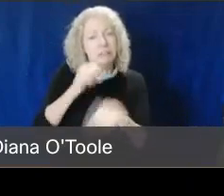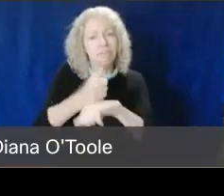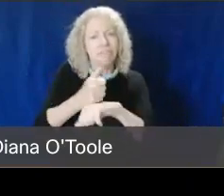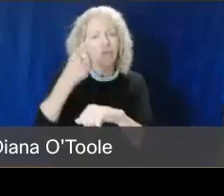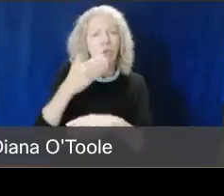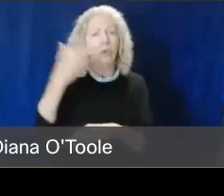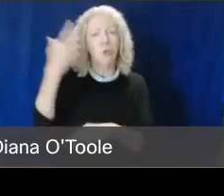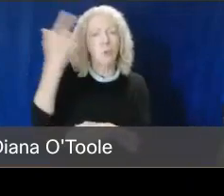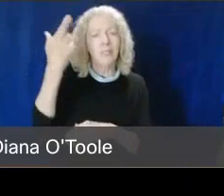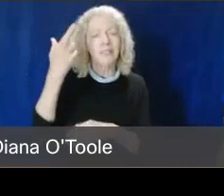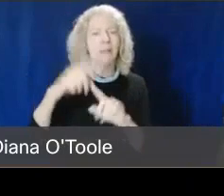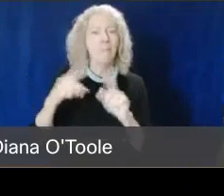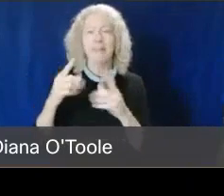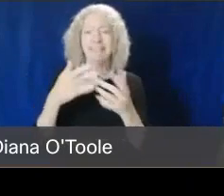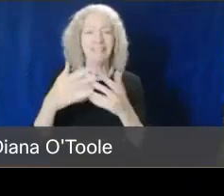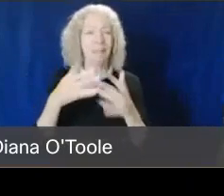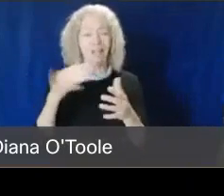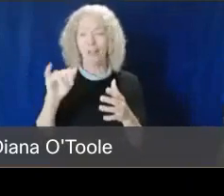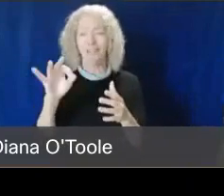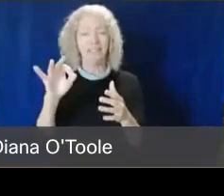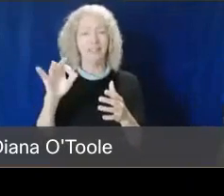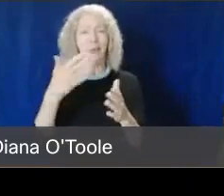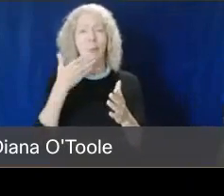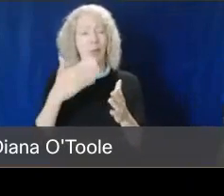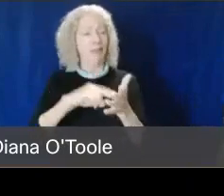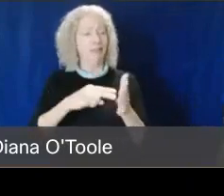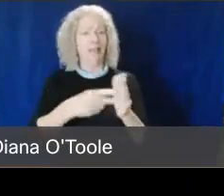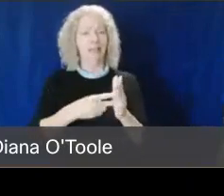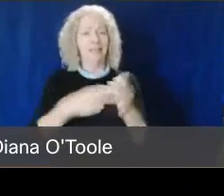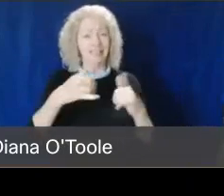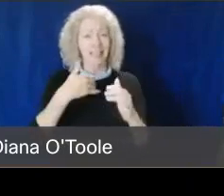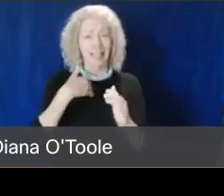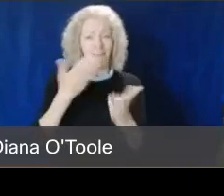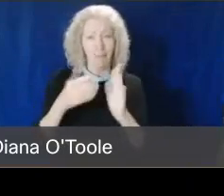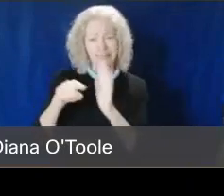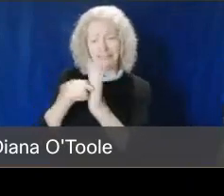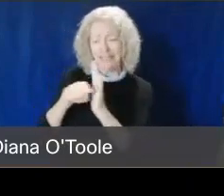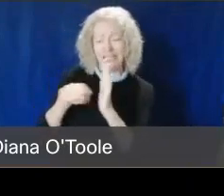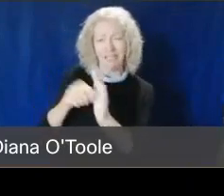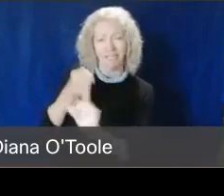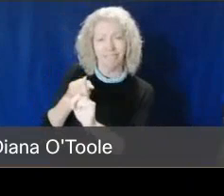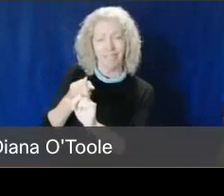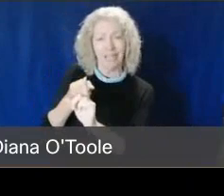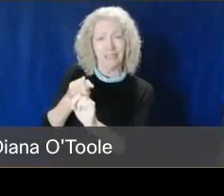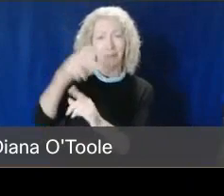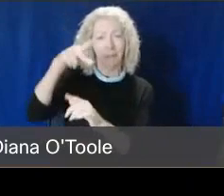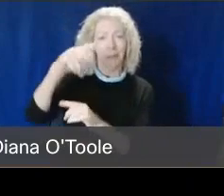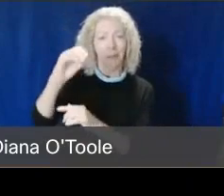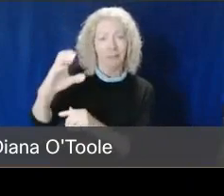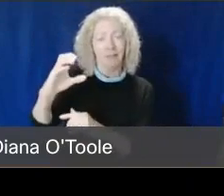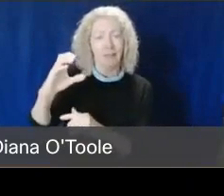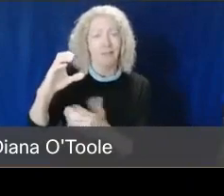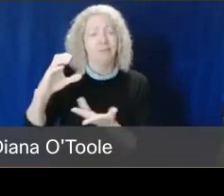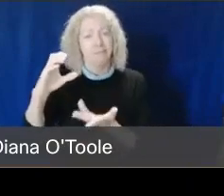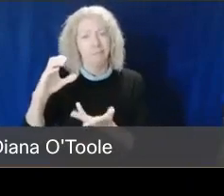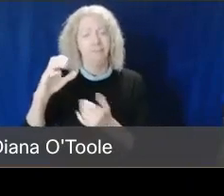well intended, if it has some negative, disproportionately negative impact on communities of color, then its policy is not serving our